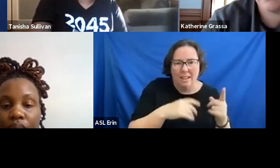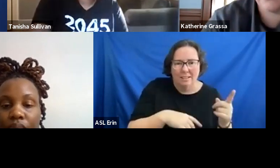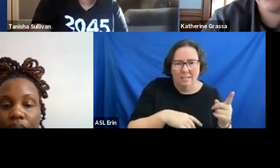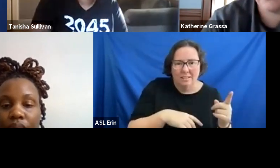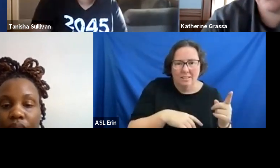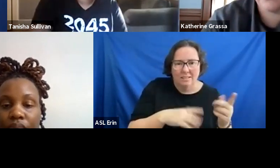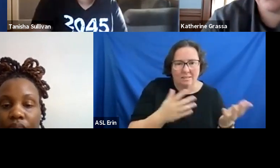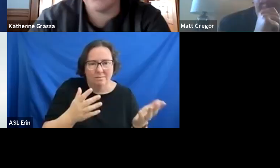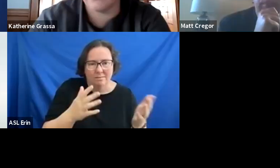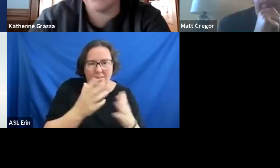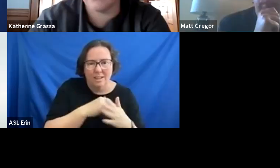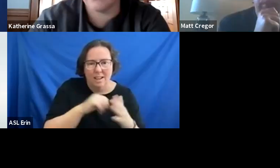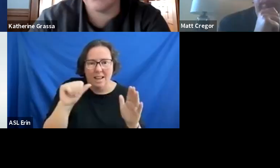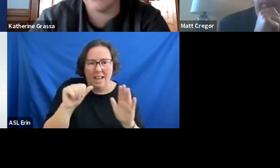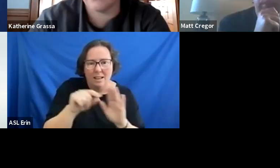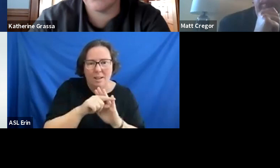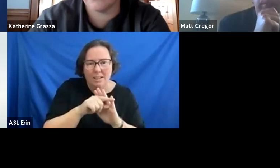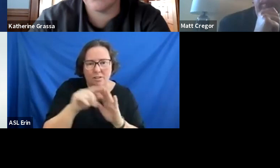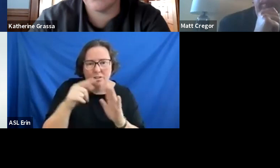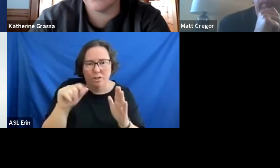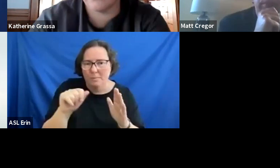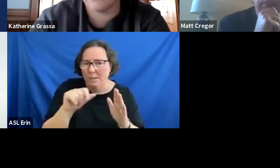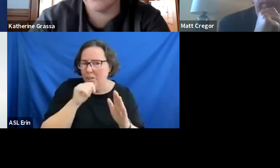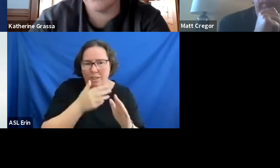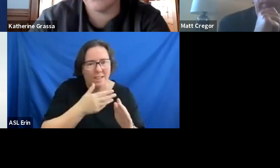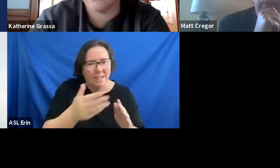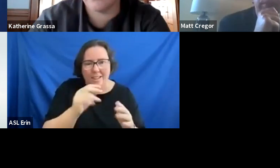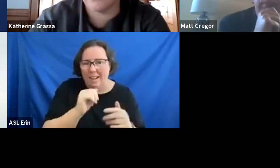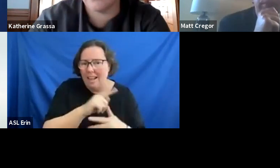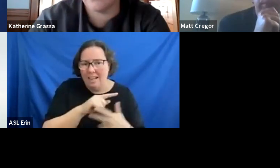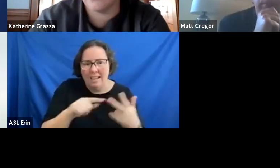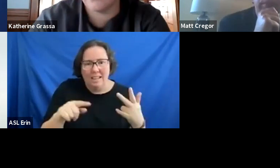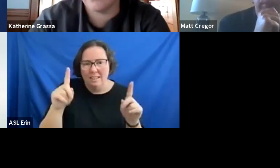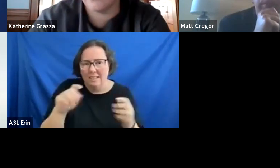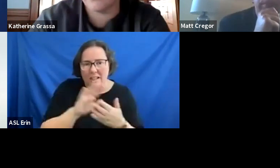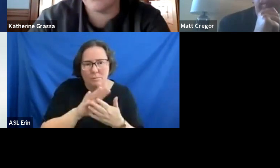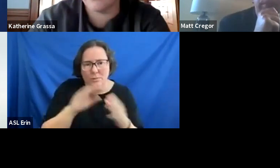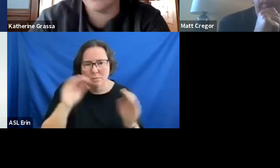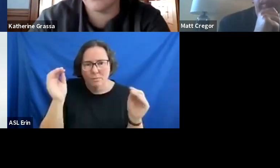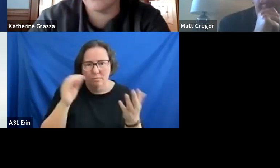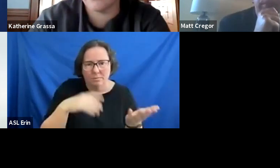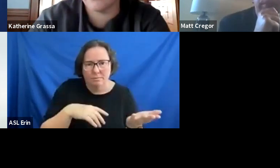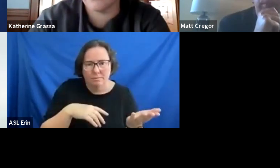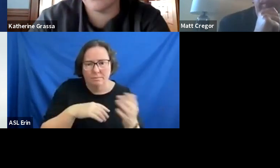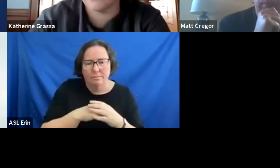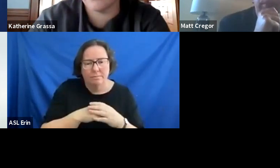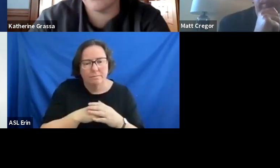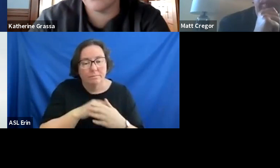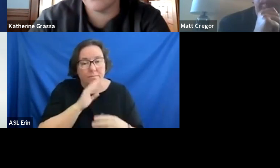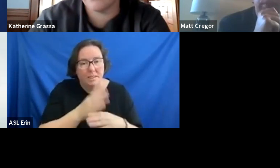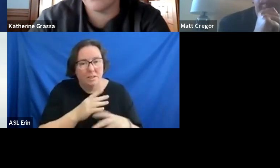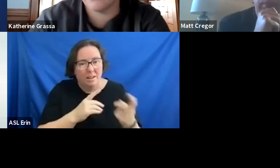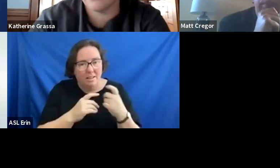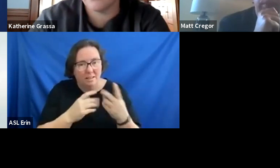She got A- GPA. She didn't get into any exam schools. And my daughter